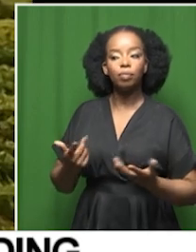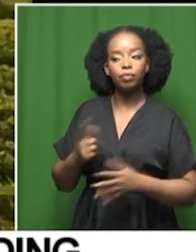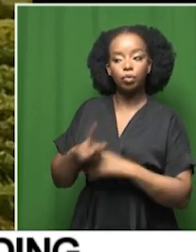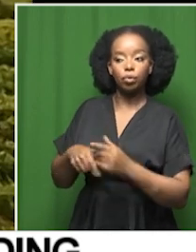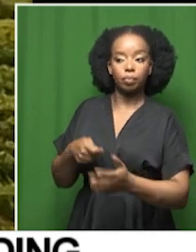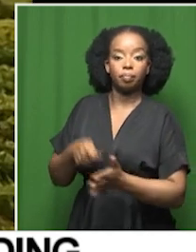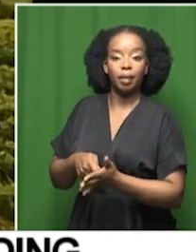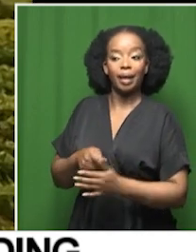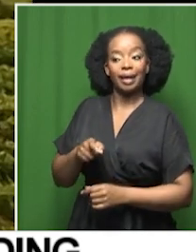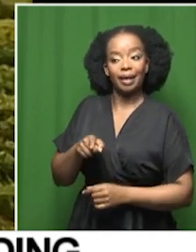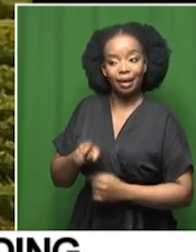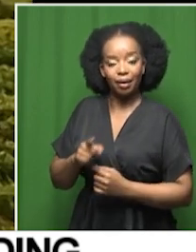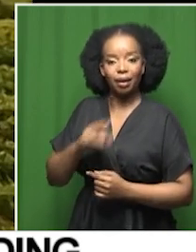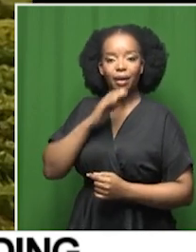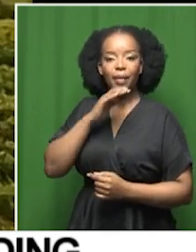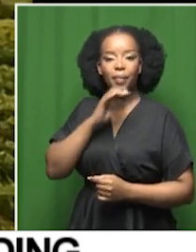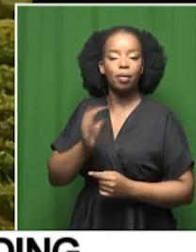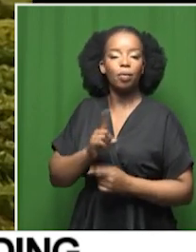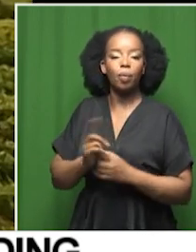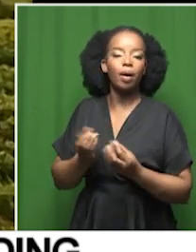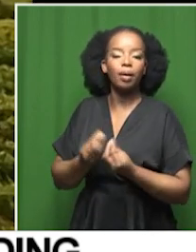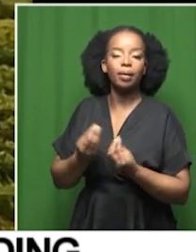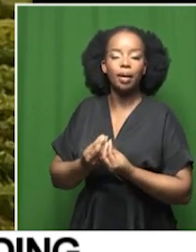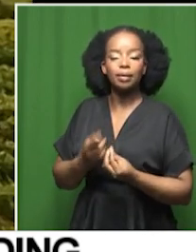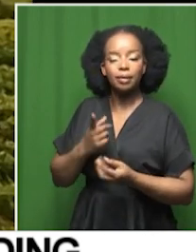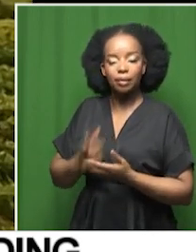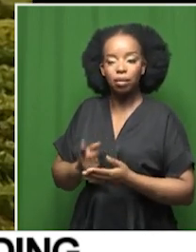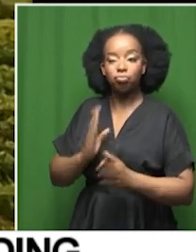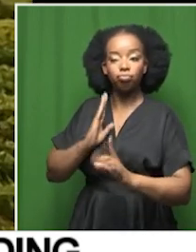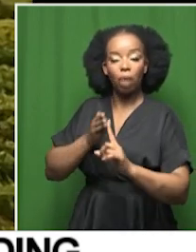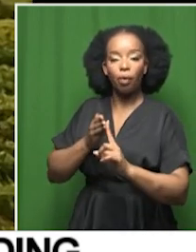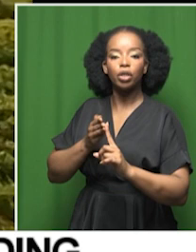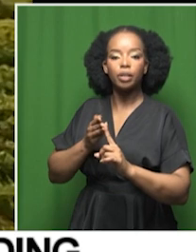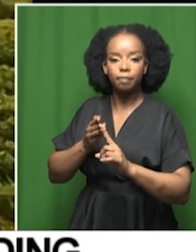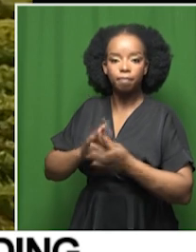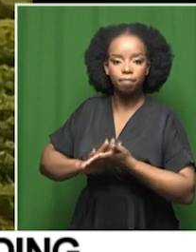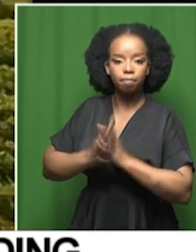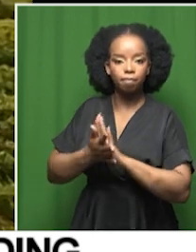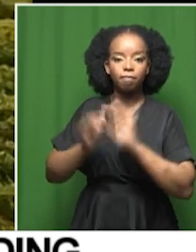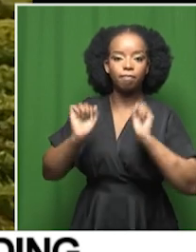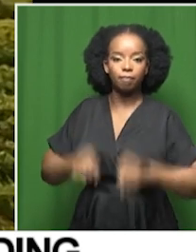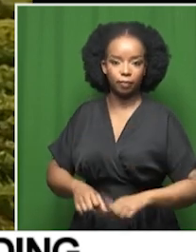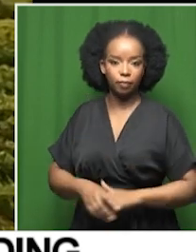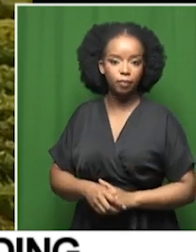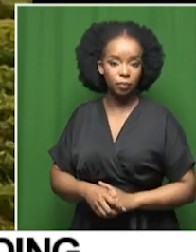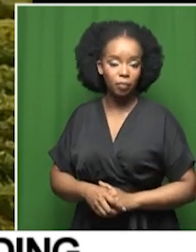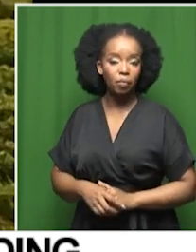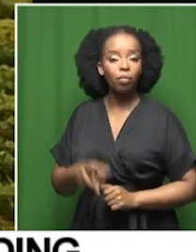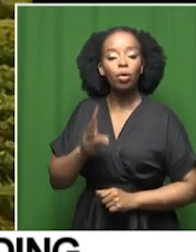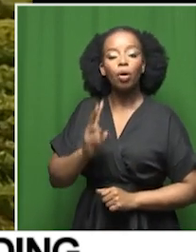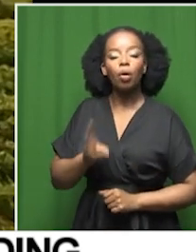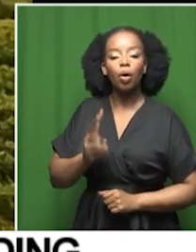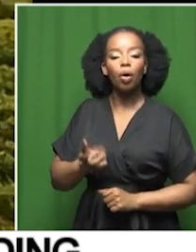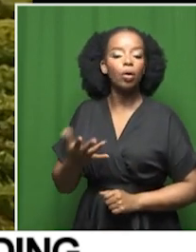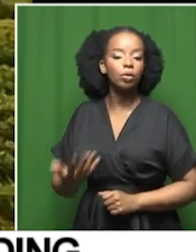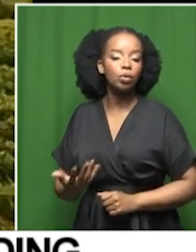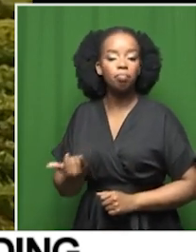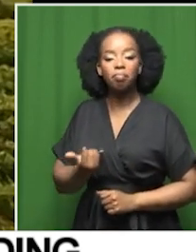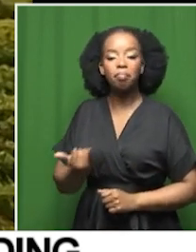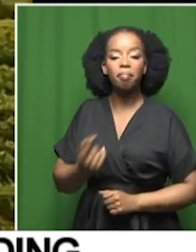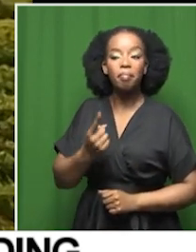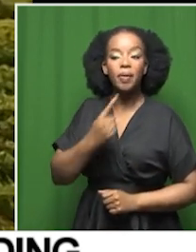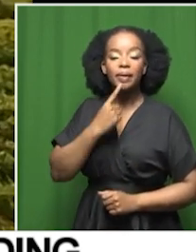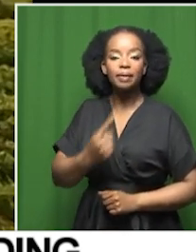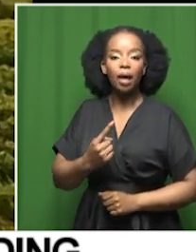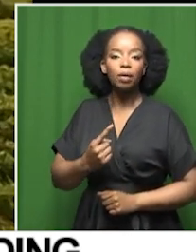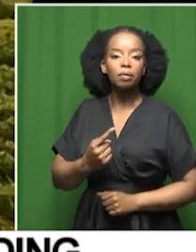That's very energy intensive sectors that are directly affected. Cold storage, absolutely vital as well. I mean, if you think about trying